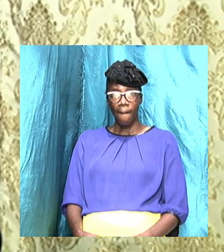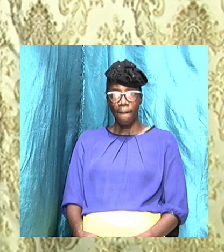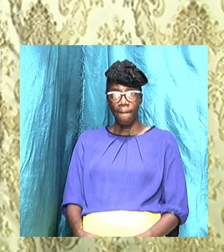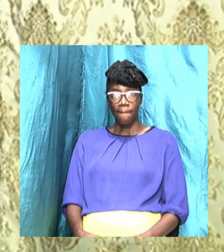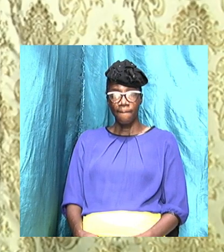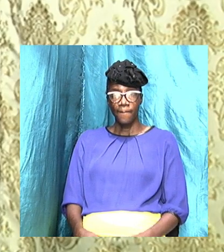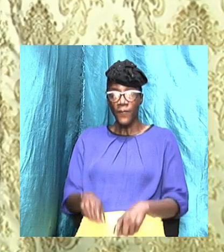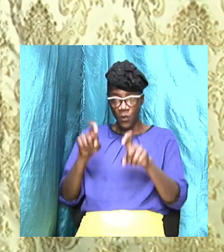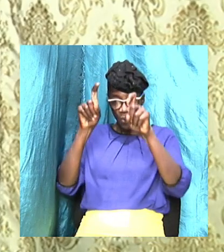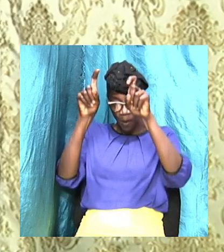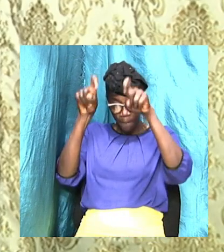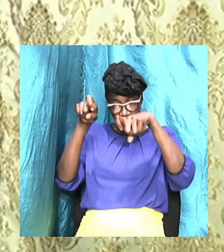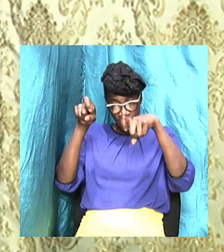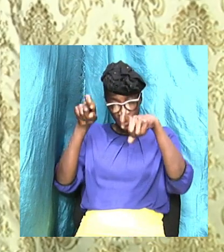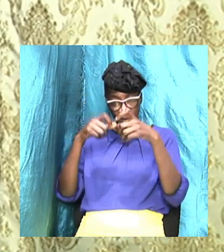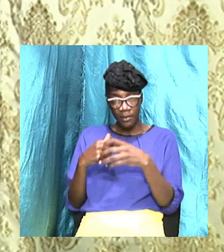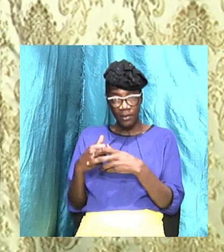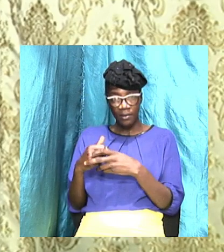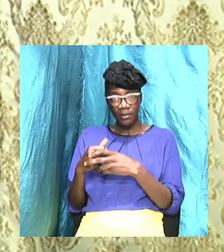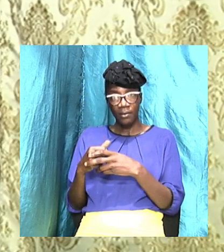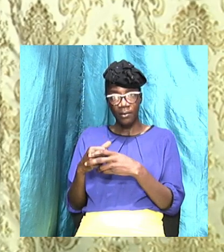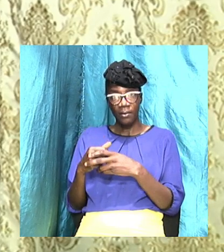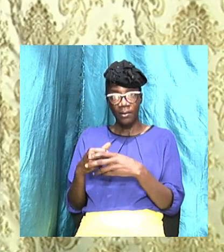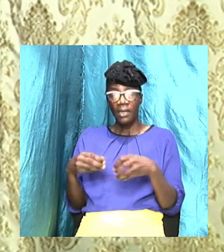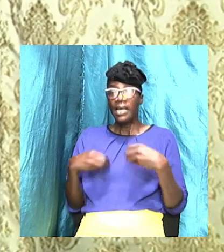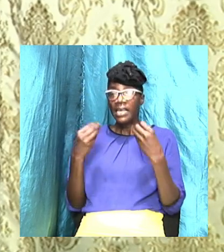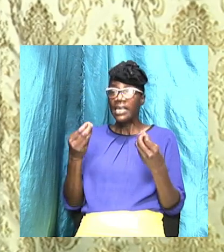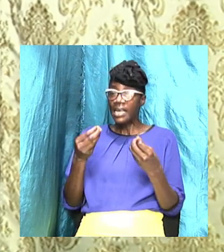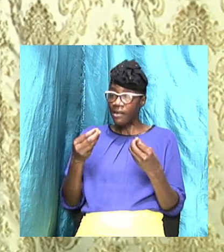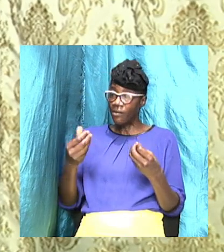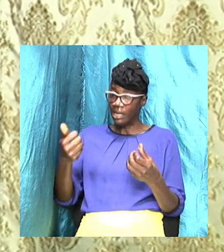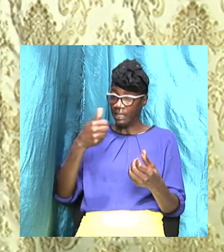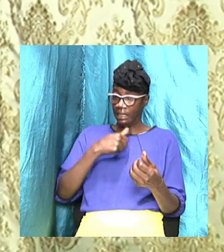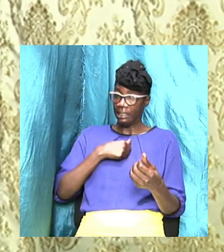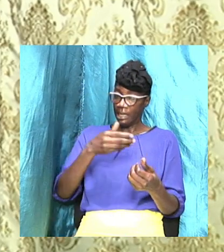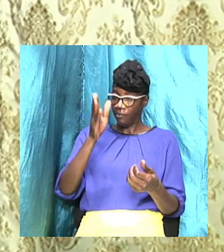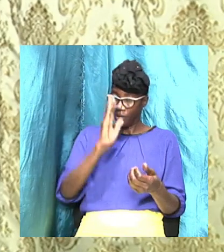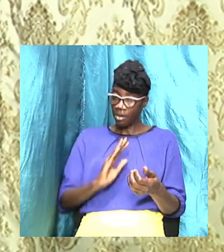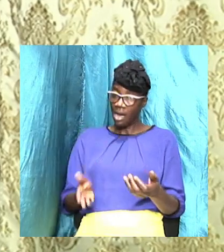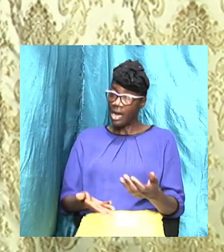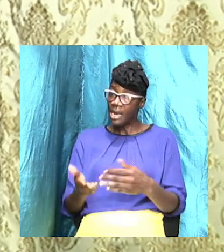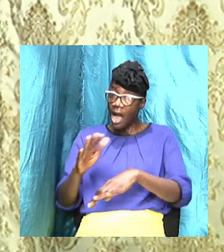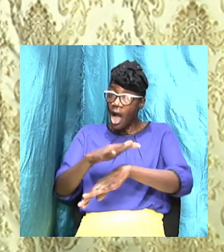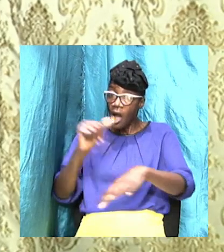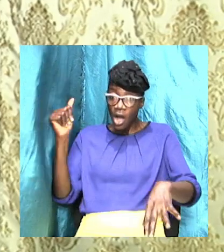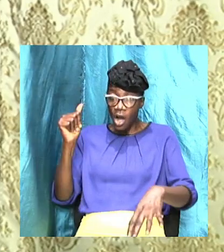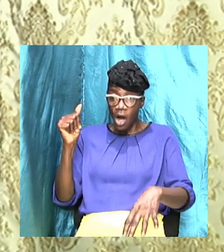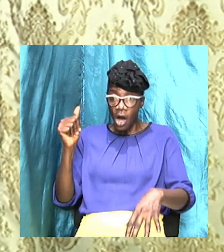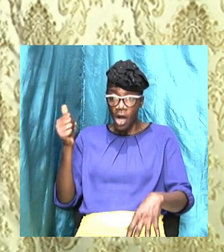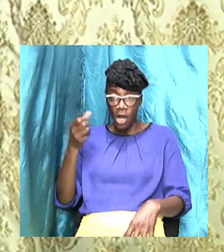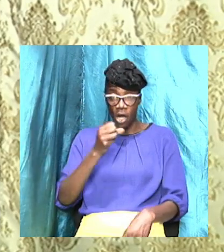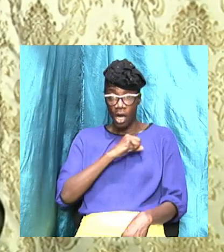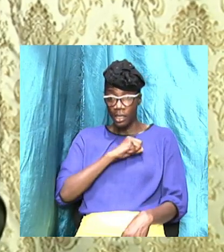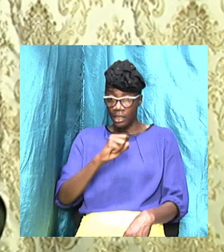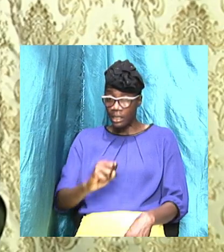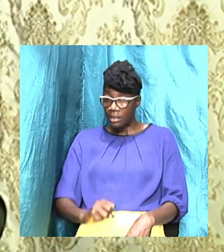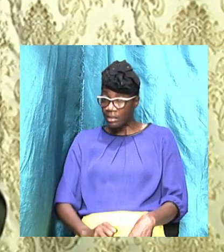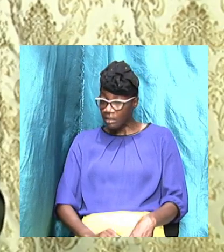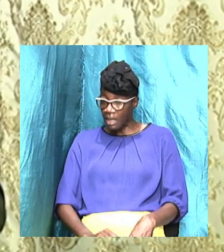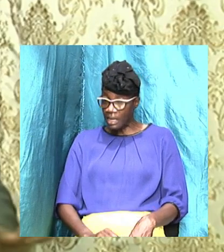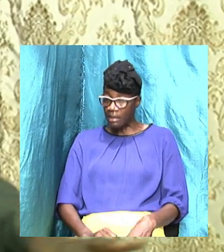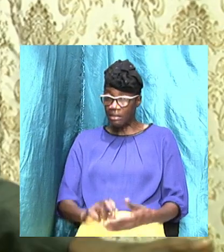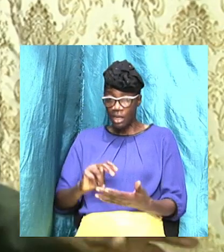So we must, amen, give ourselves to God. There's a call on the saints in the New Testament